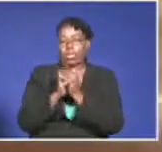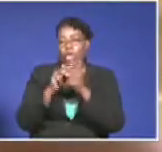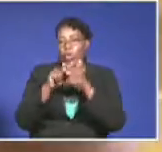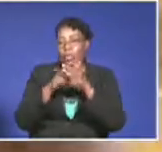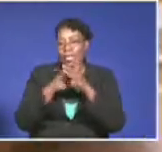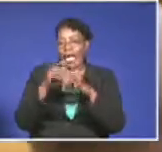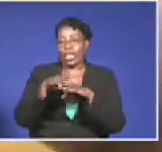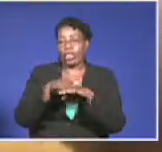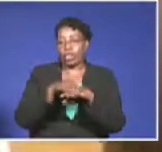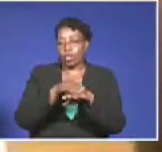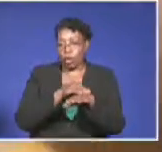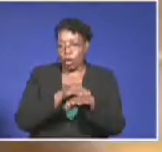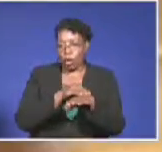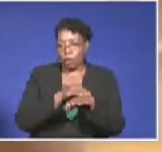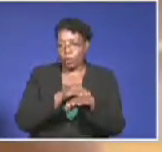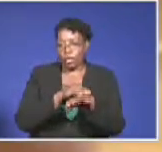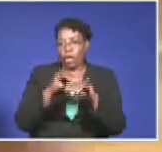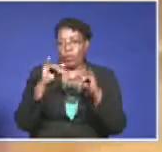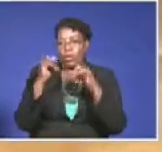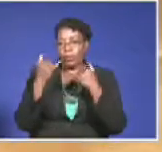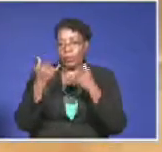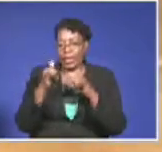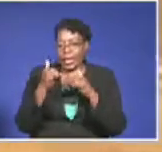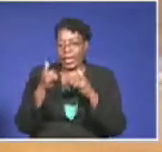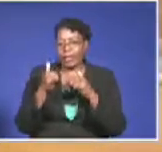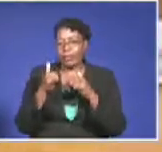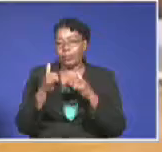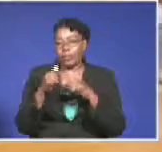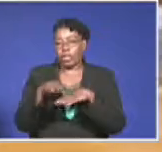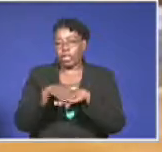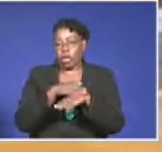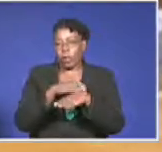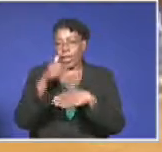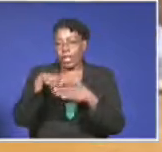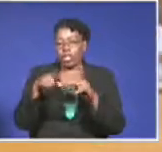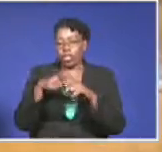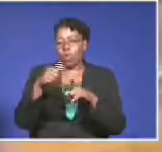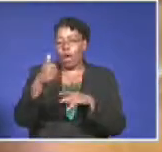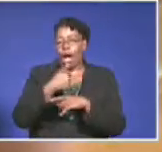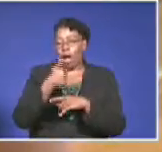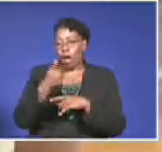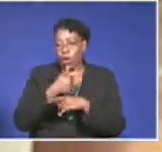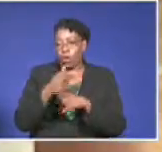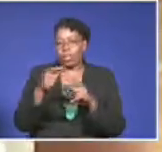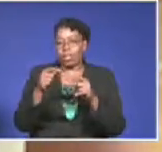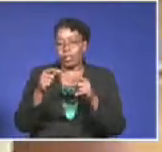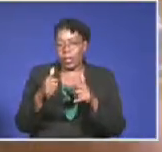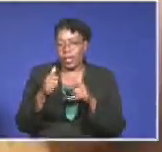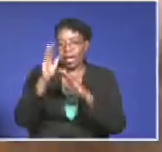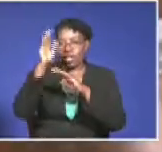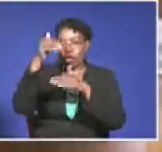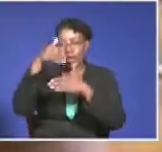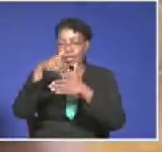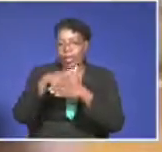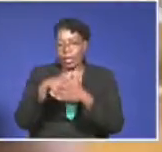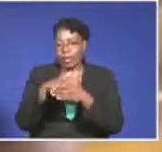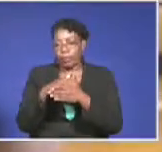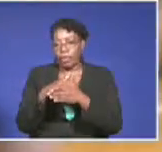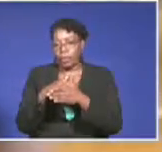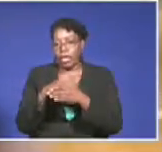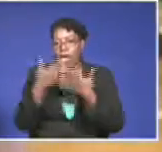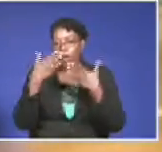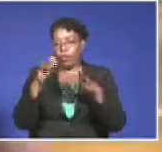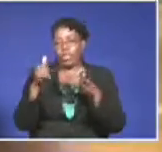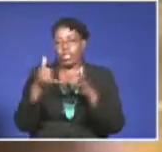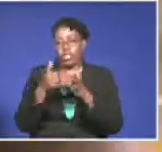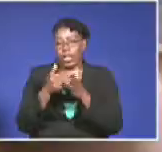at first, at the beginning. We were playing at their pace, but then we started to get into our own, started hitting shots that we know we could have made a long time, and then we just finished